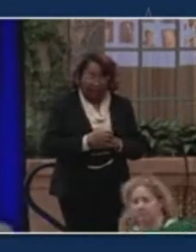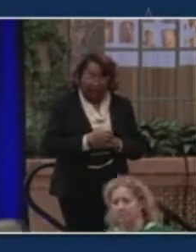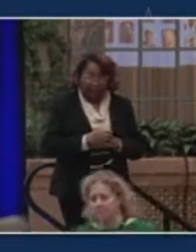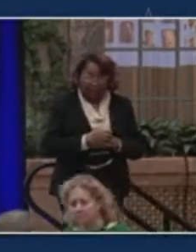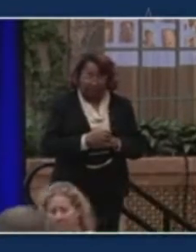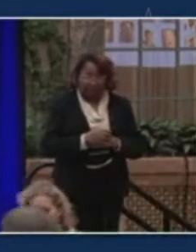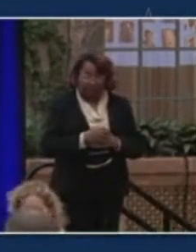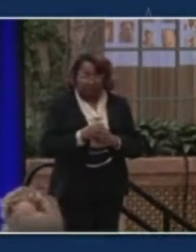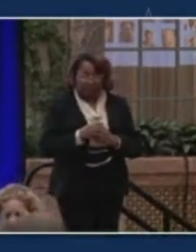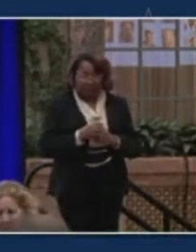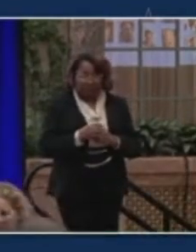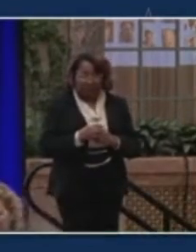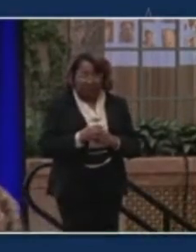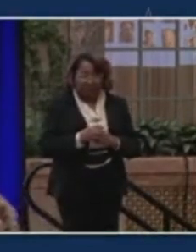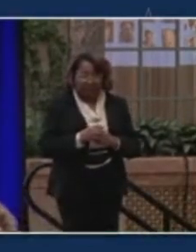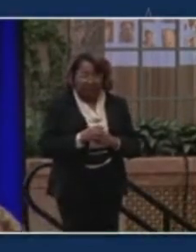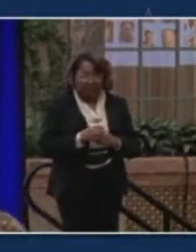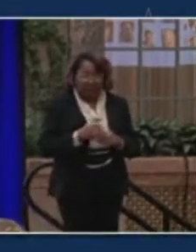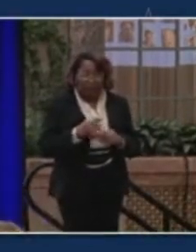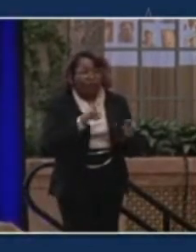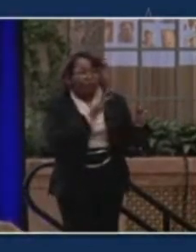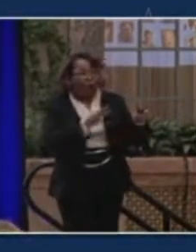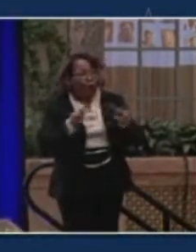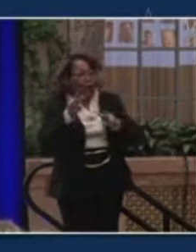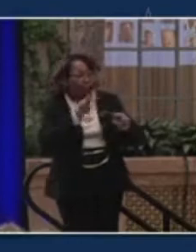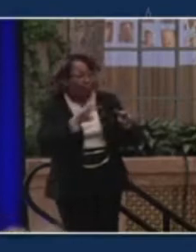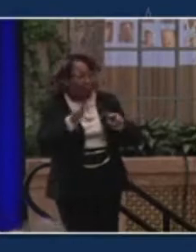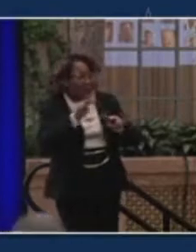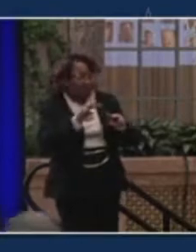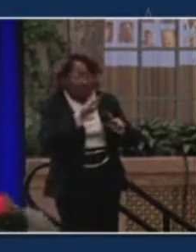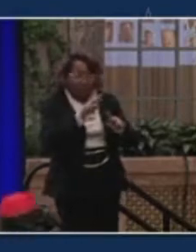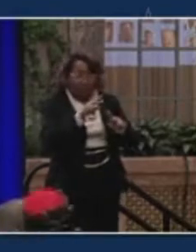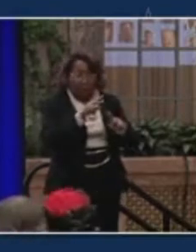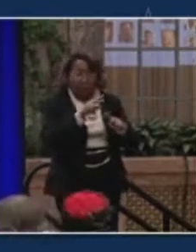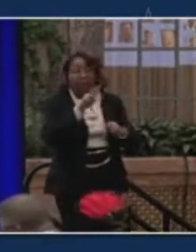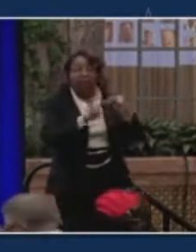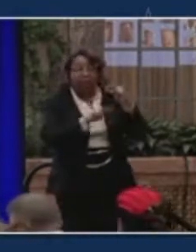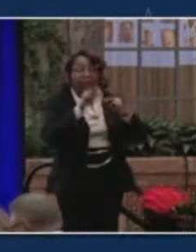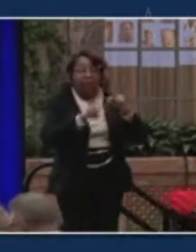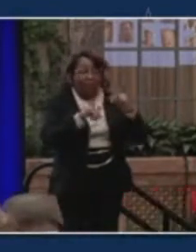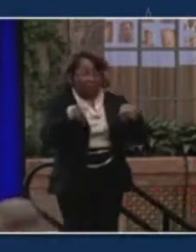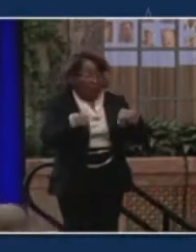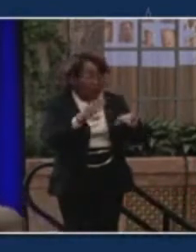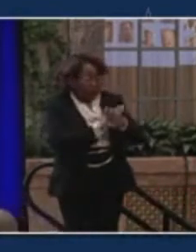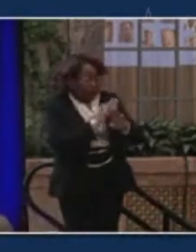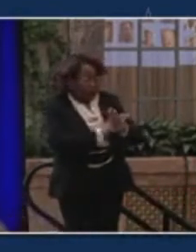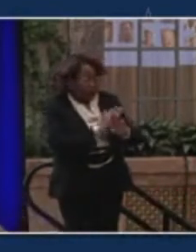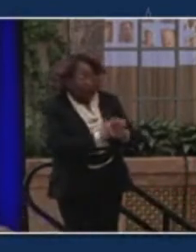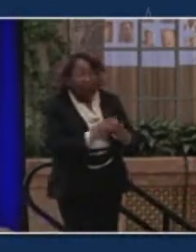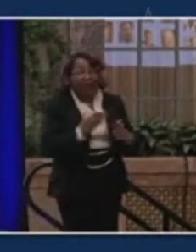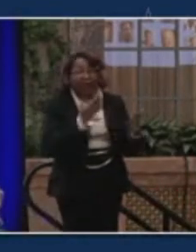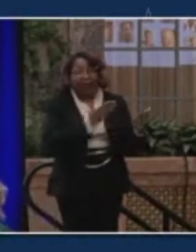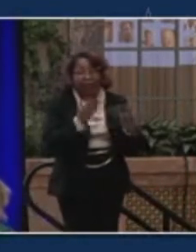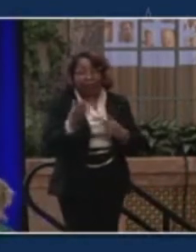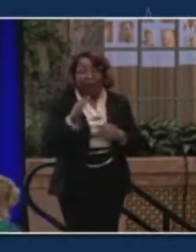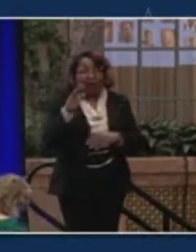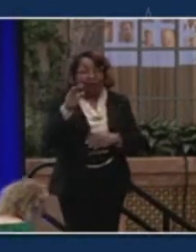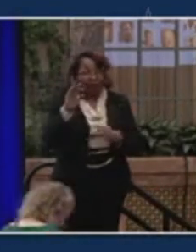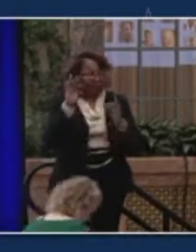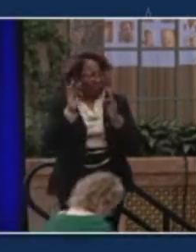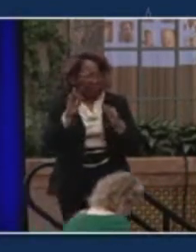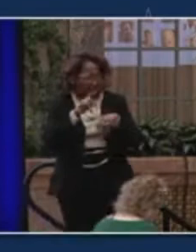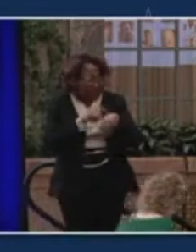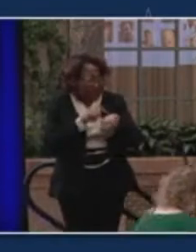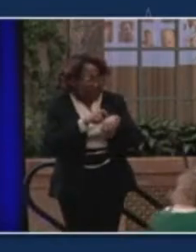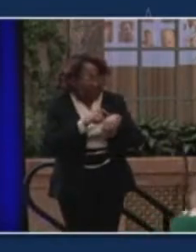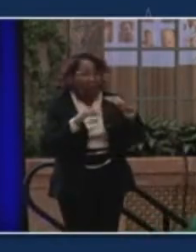to oversee the direction of this building. And he brought this building in on time